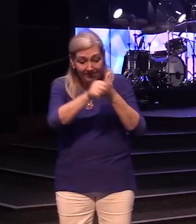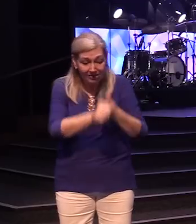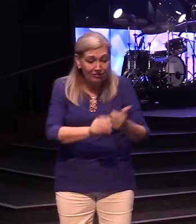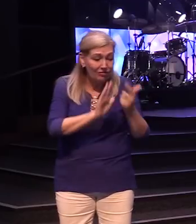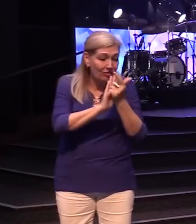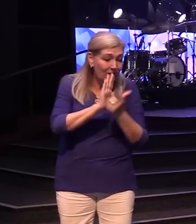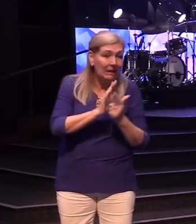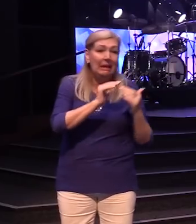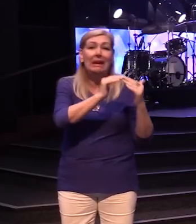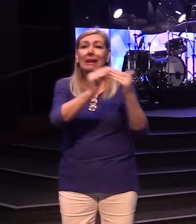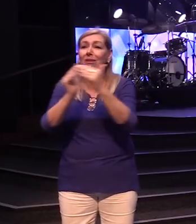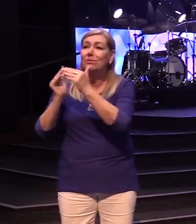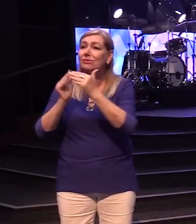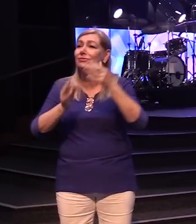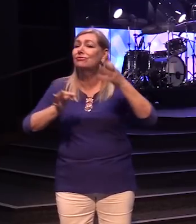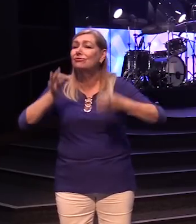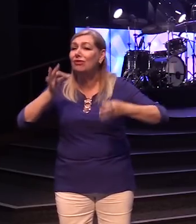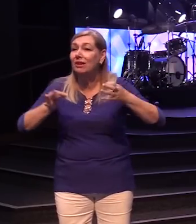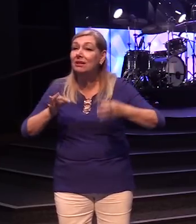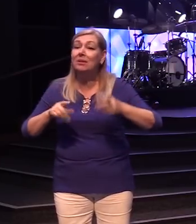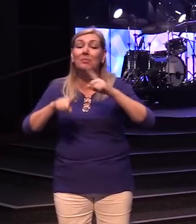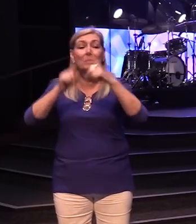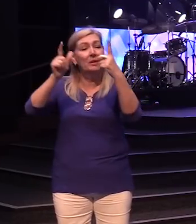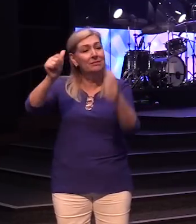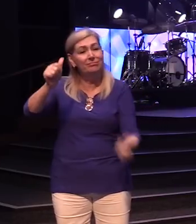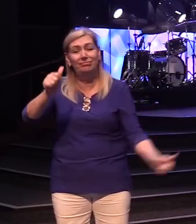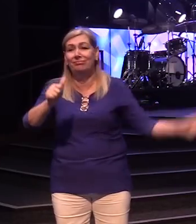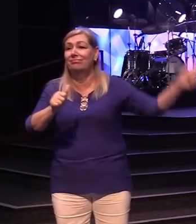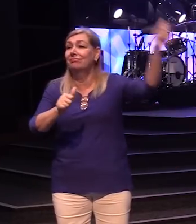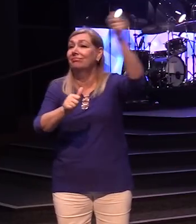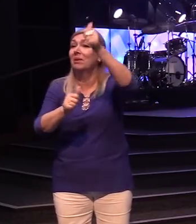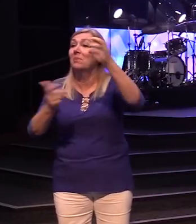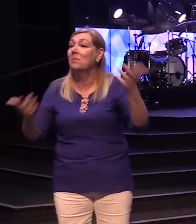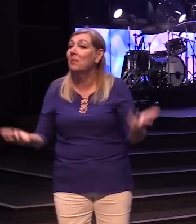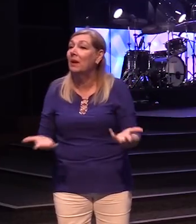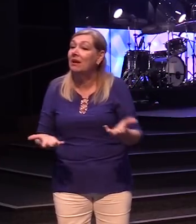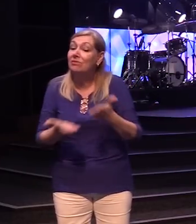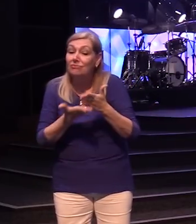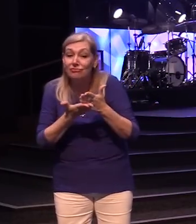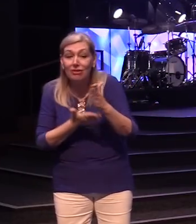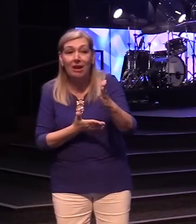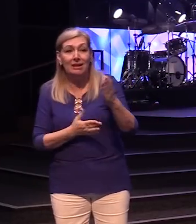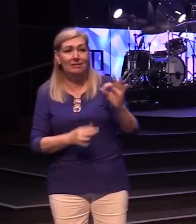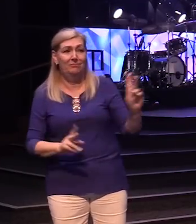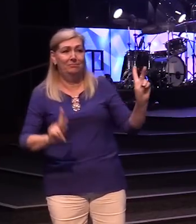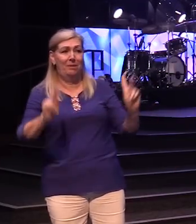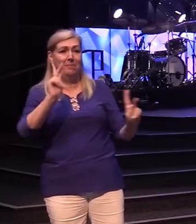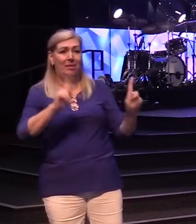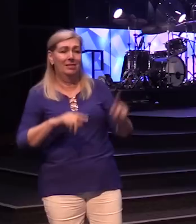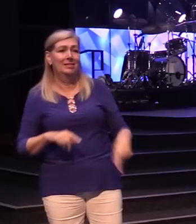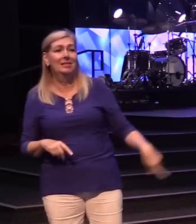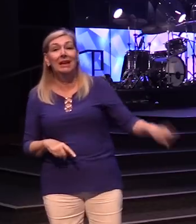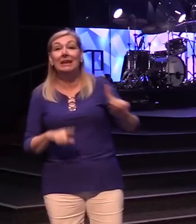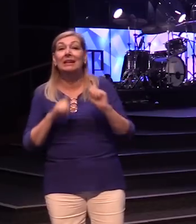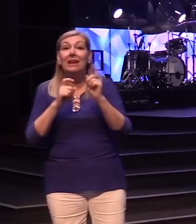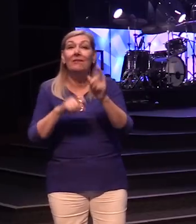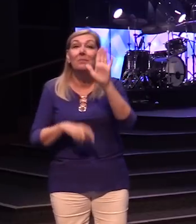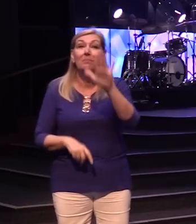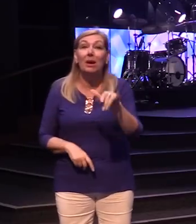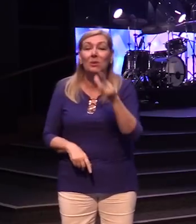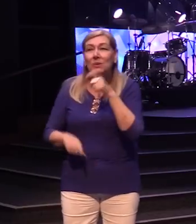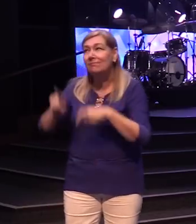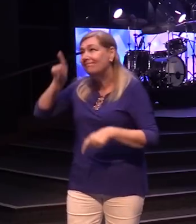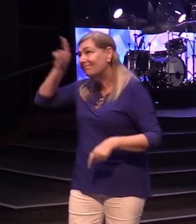equal justice. But above all things, that the rights of humanity are given by a